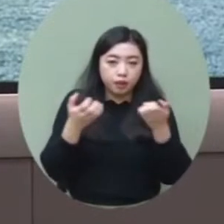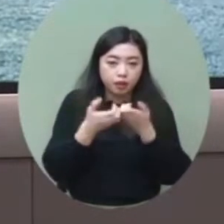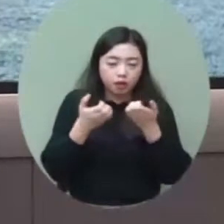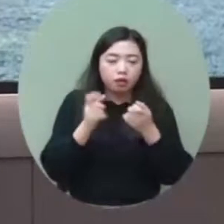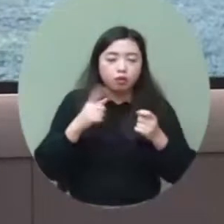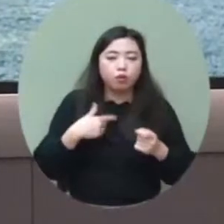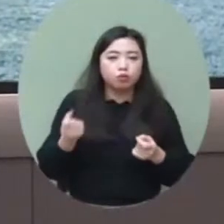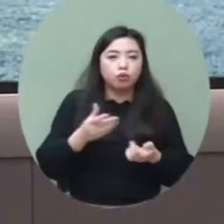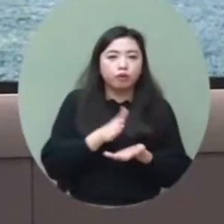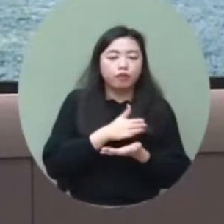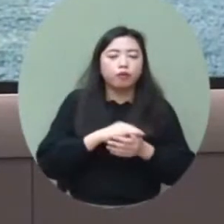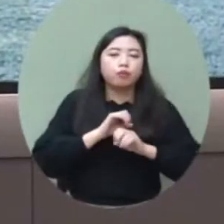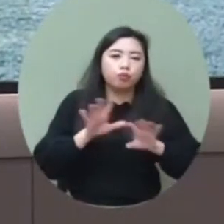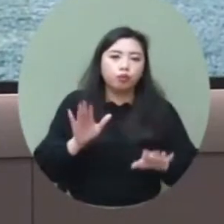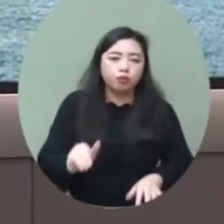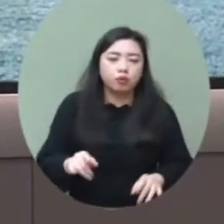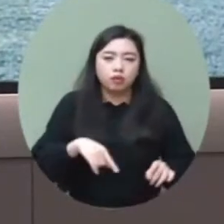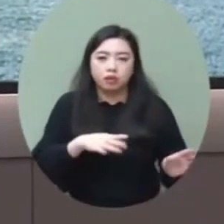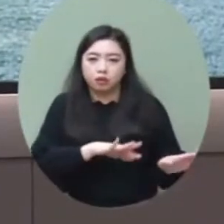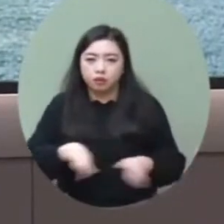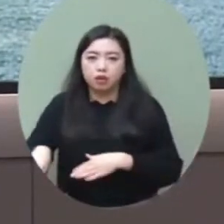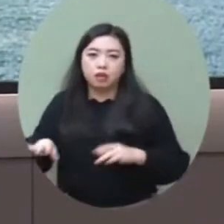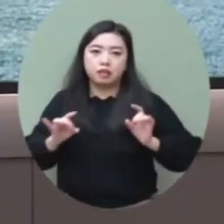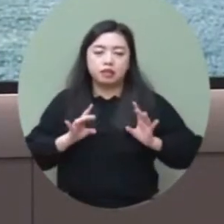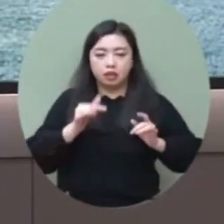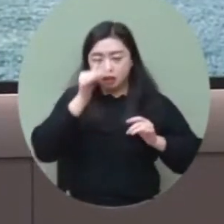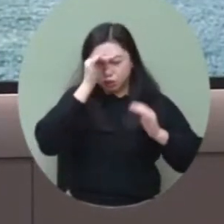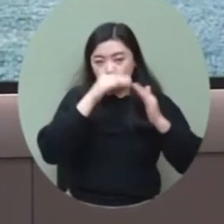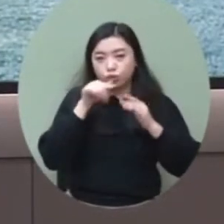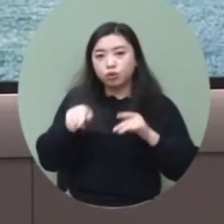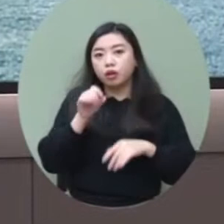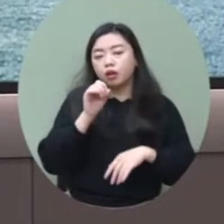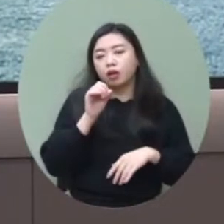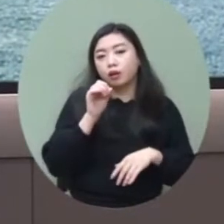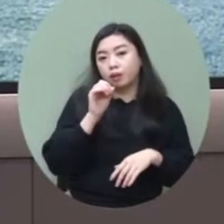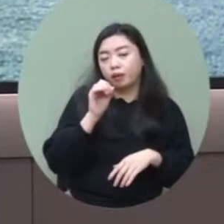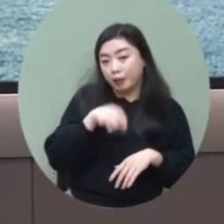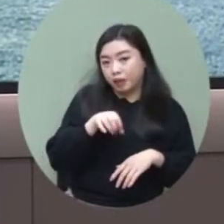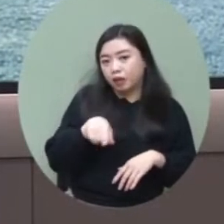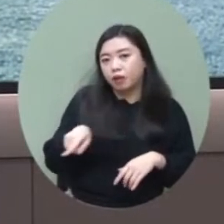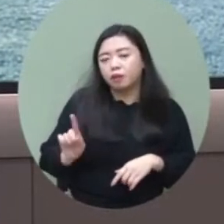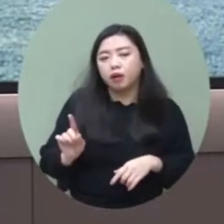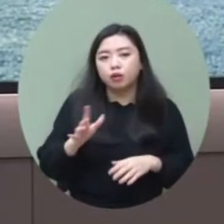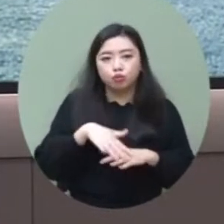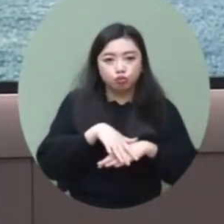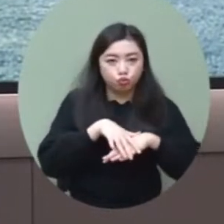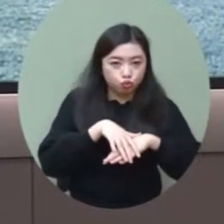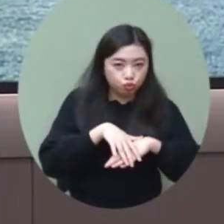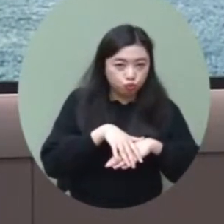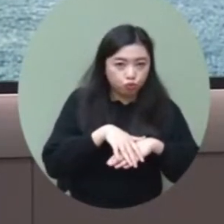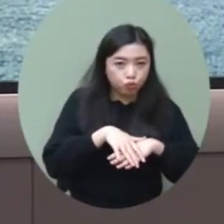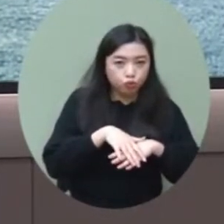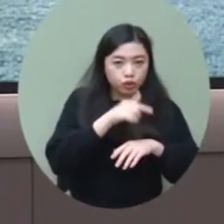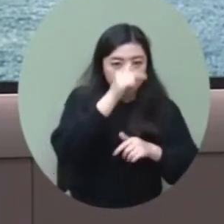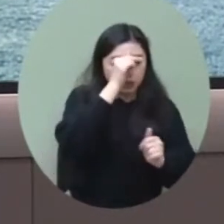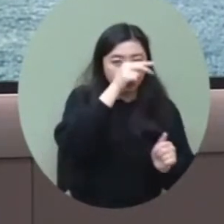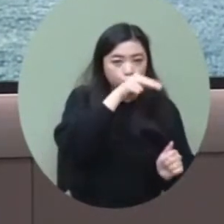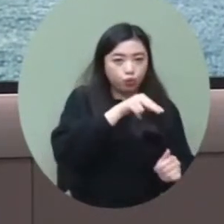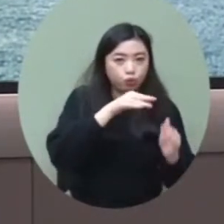Allow us to give you a comprehensive set of statistics when we are ready. About private hospitals,